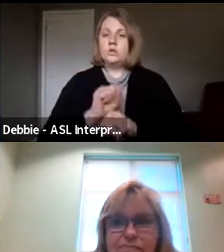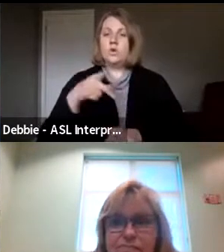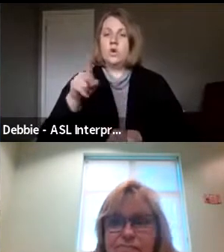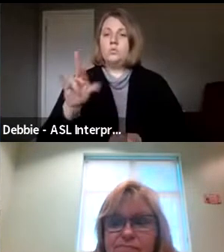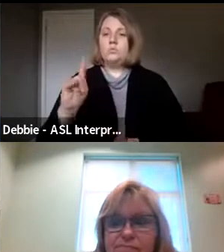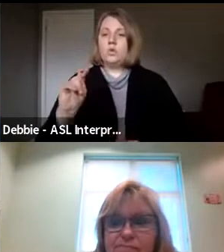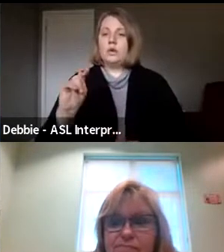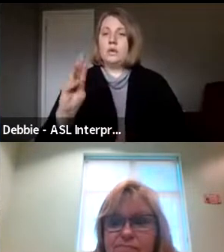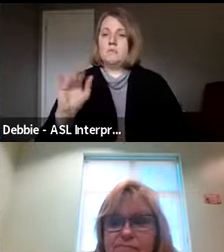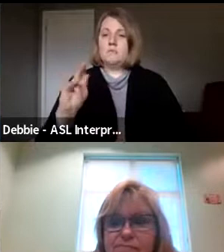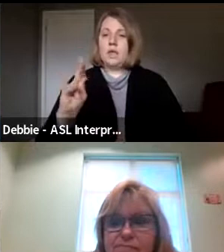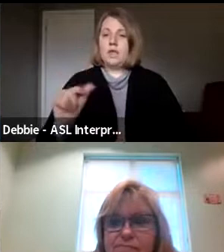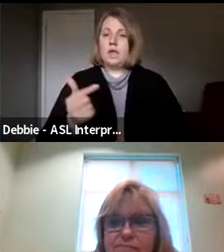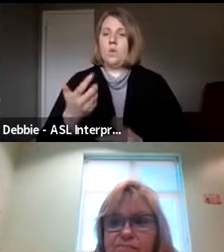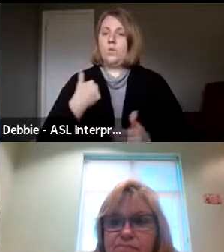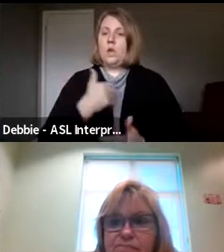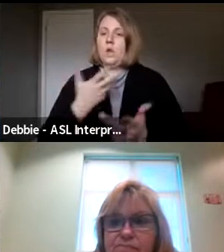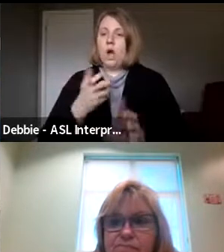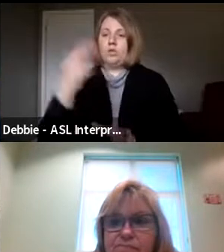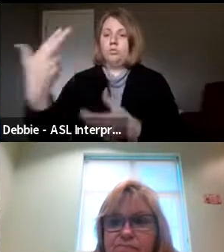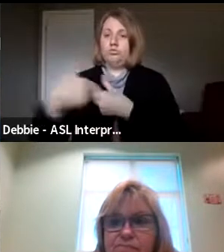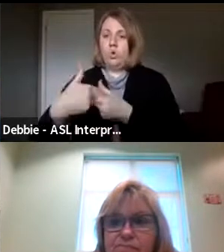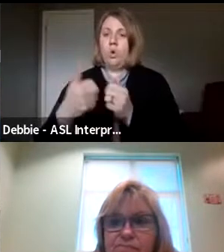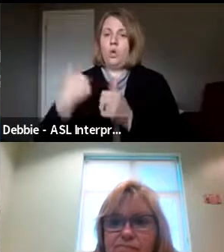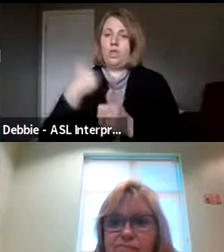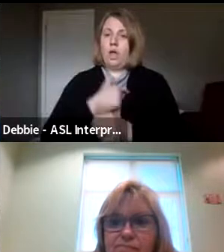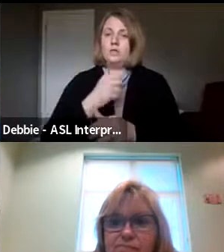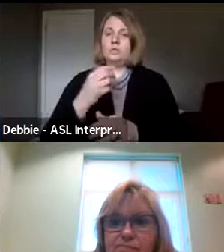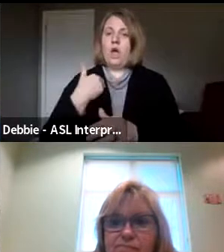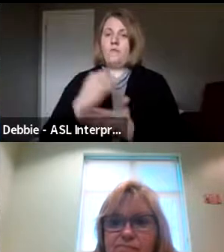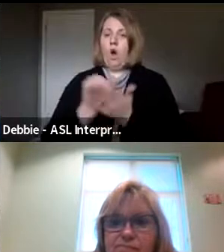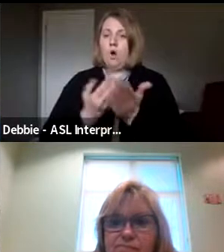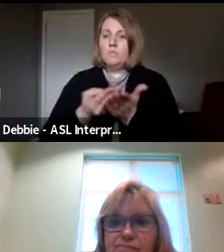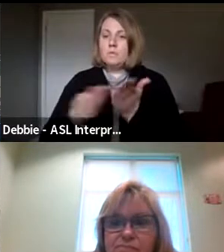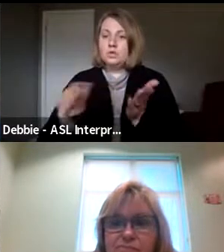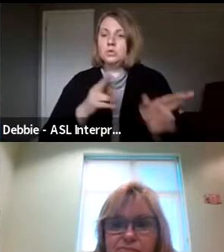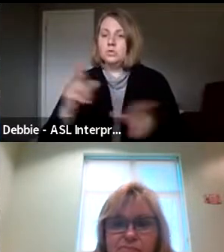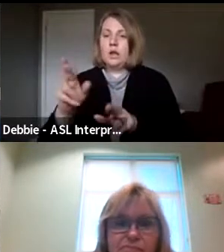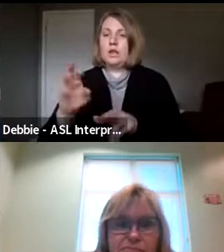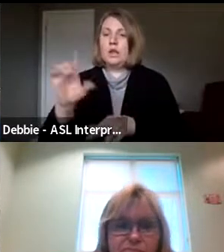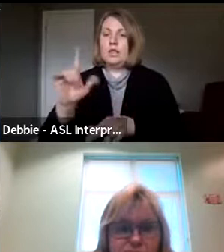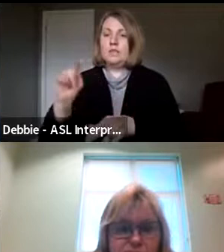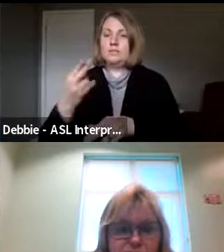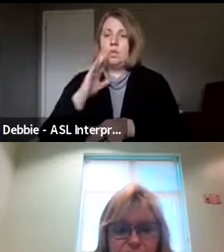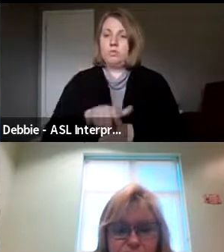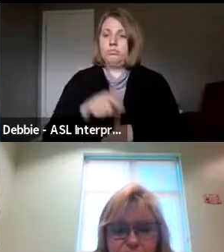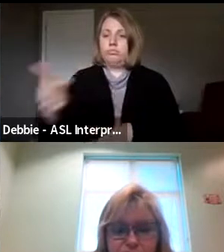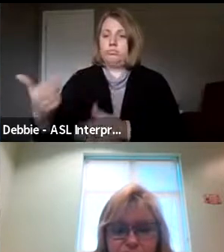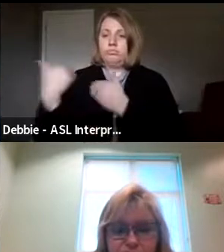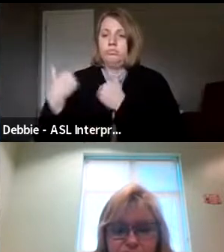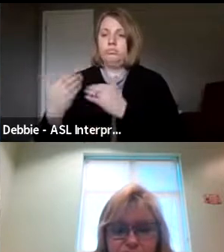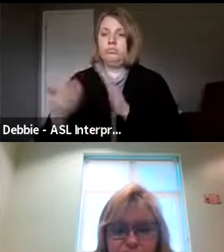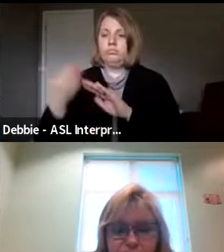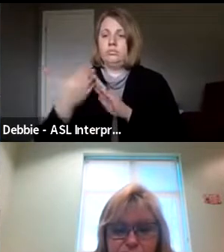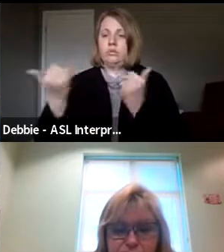And again, we want you to make prints with us. So get your art materials together. Elizabeth is going to take over and she's going